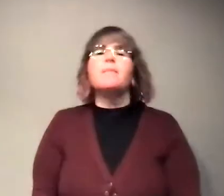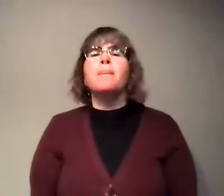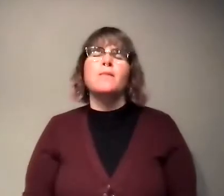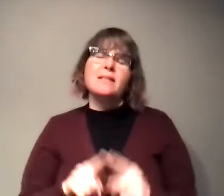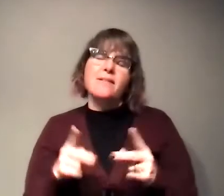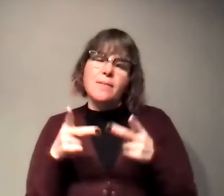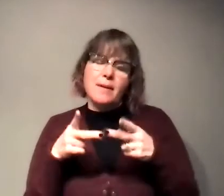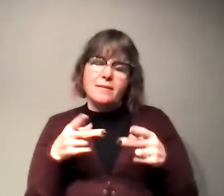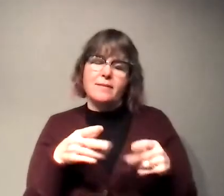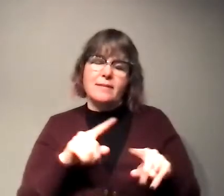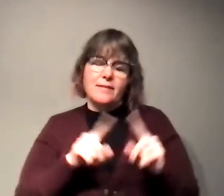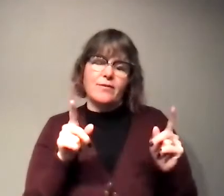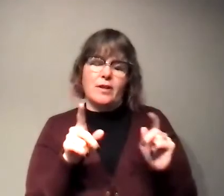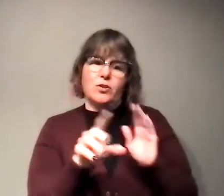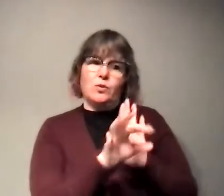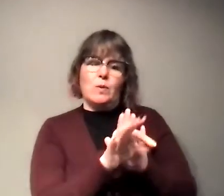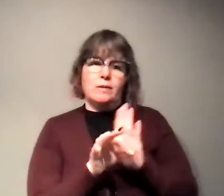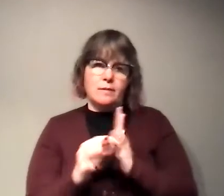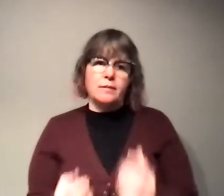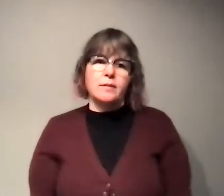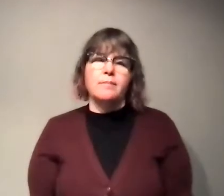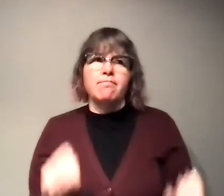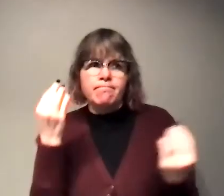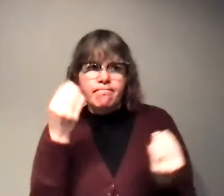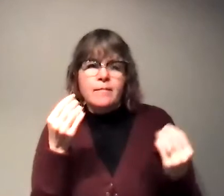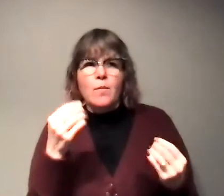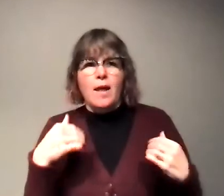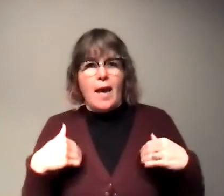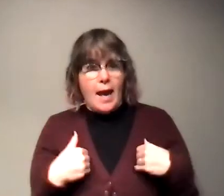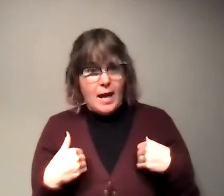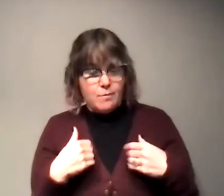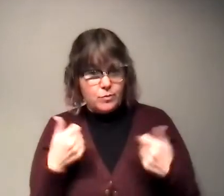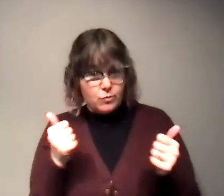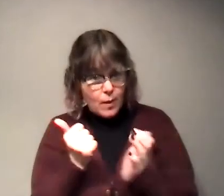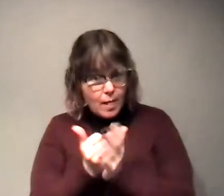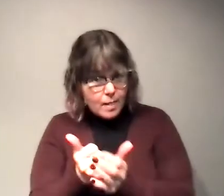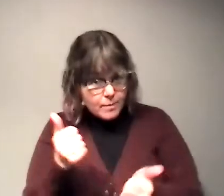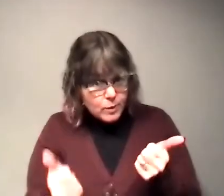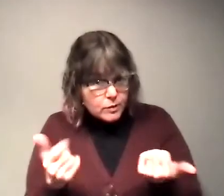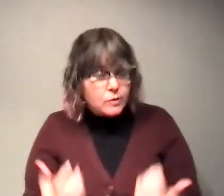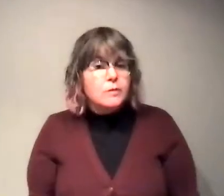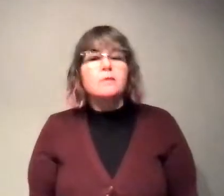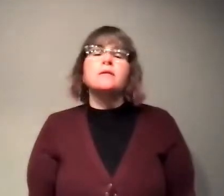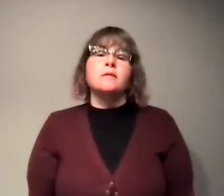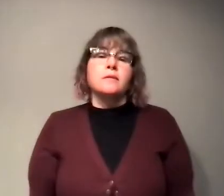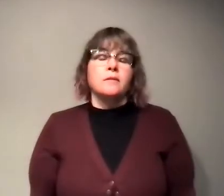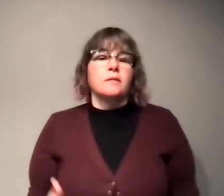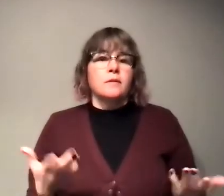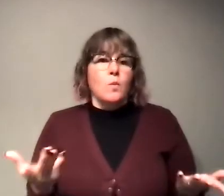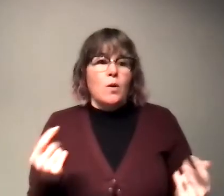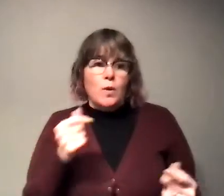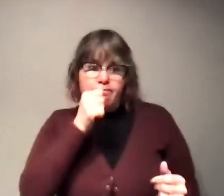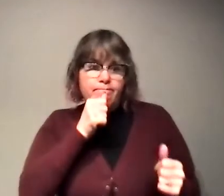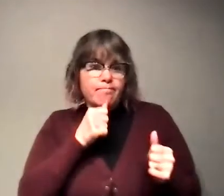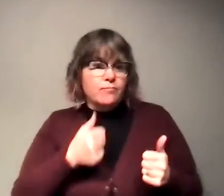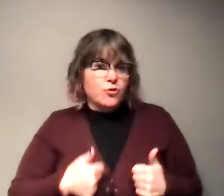best choices, but we want to think about what animals are we trying to help, and what will probably survive and do